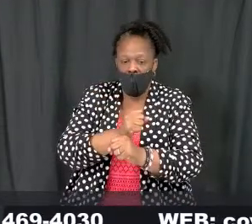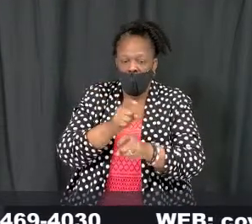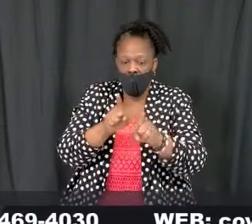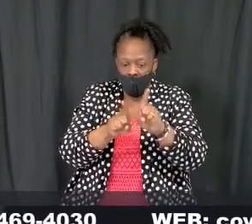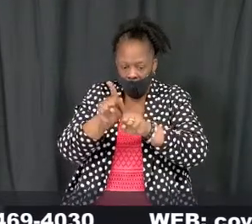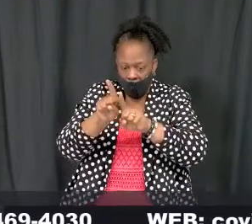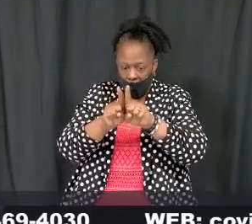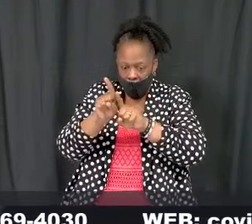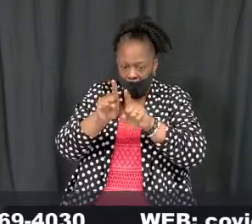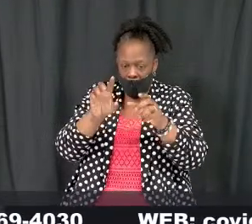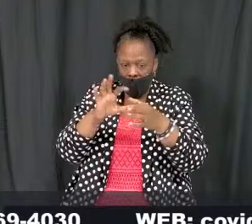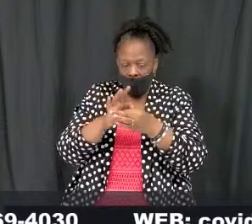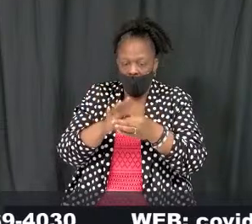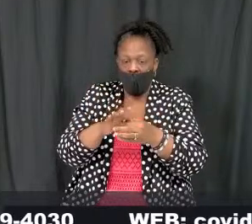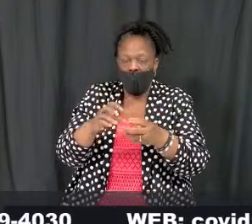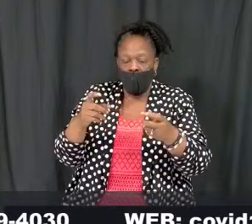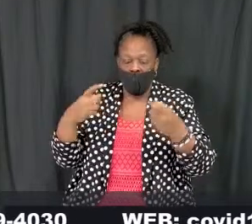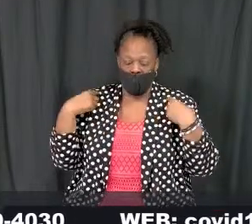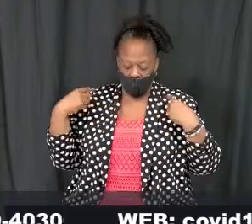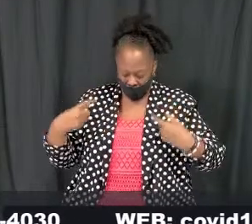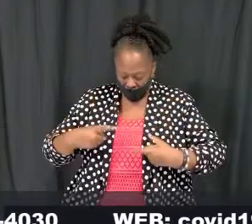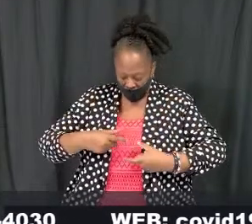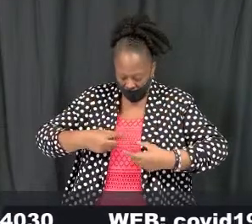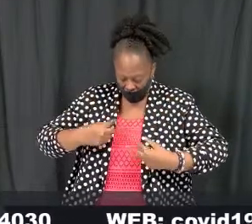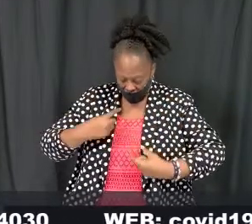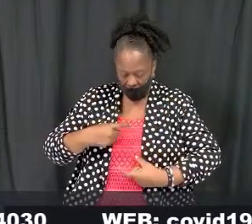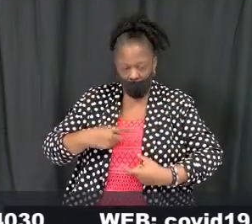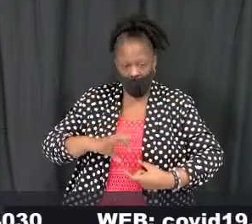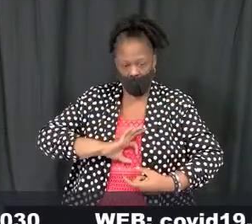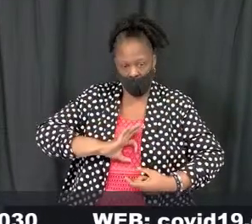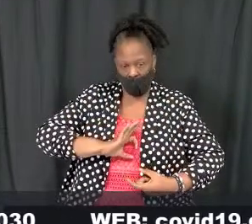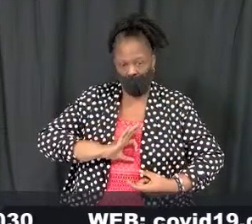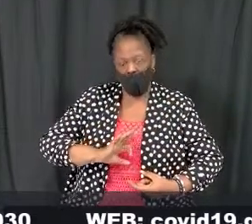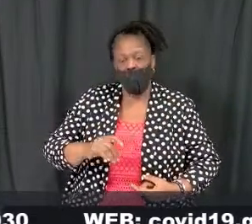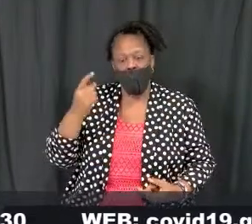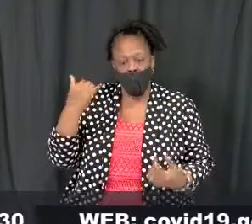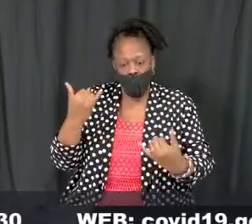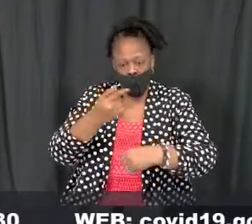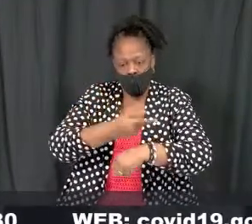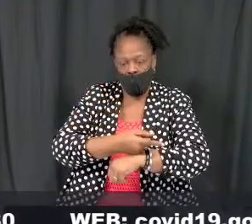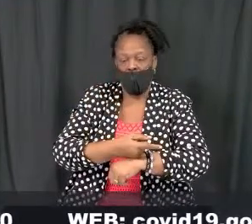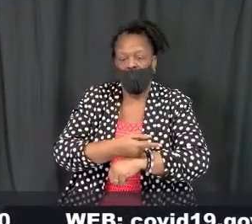Government House at the investiture ceremony.